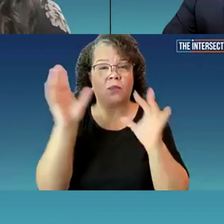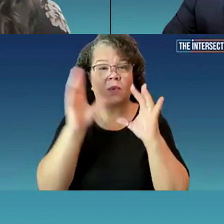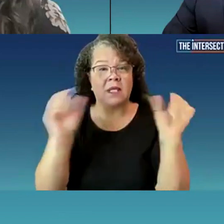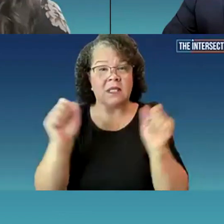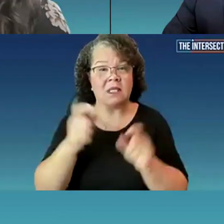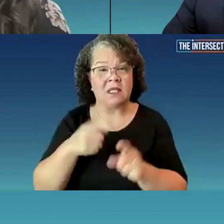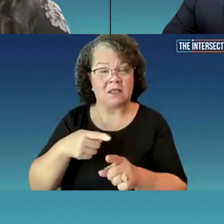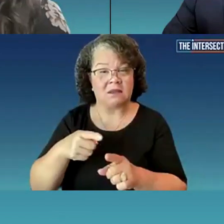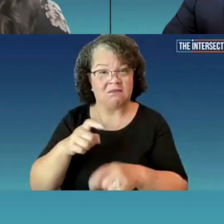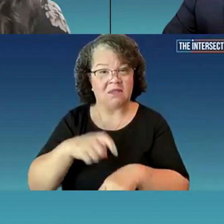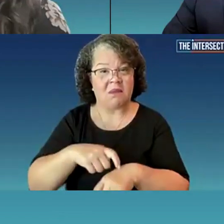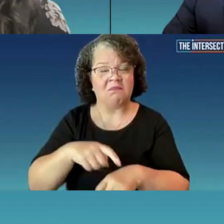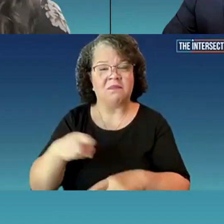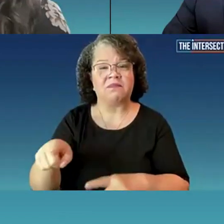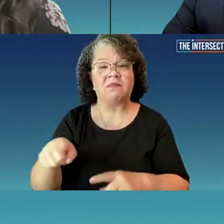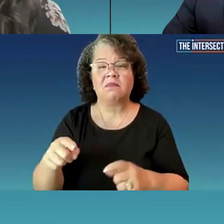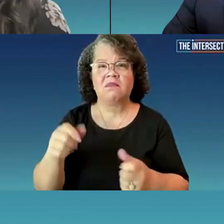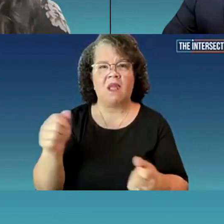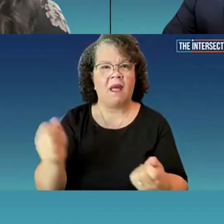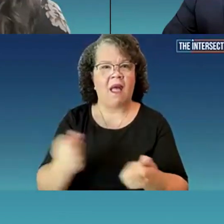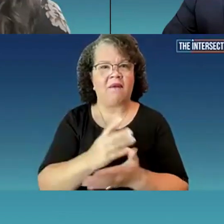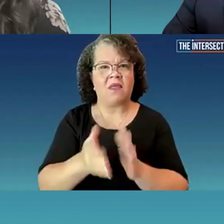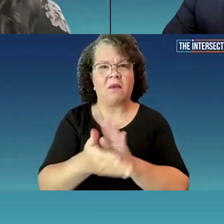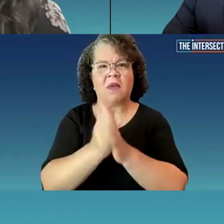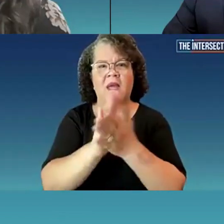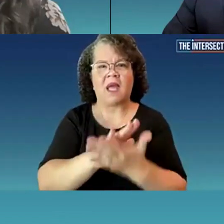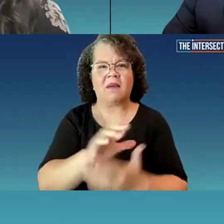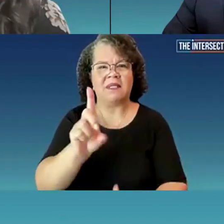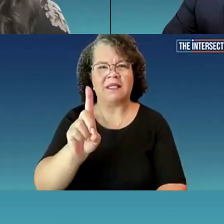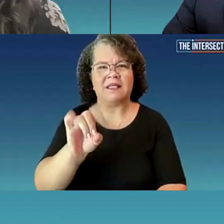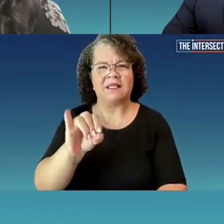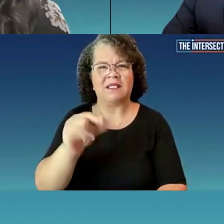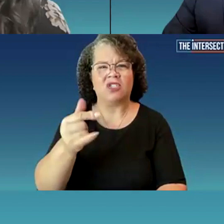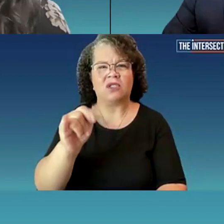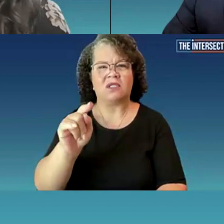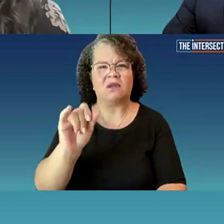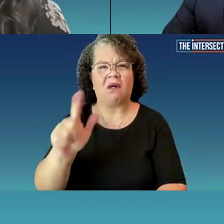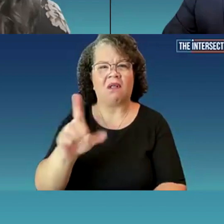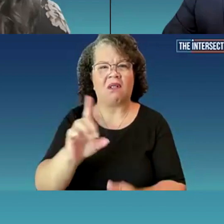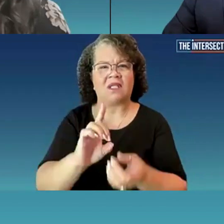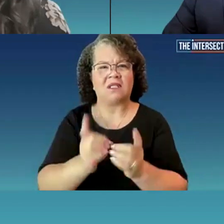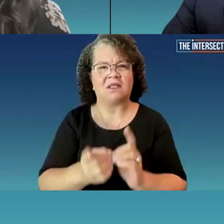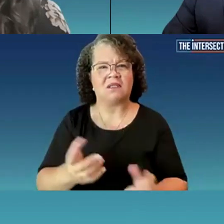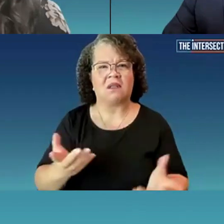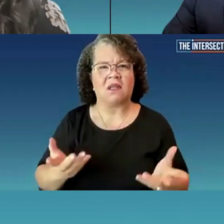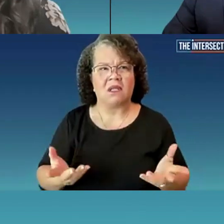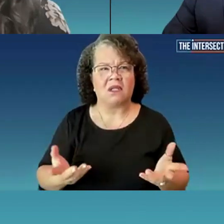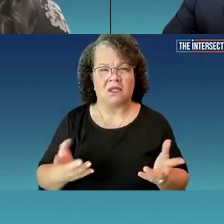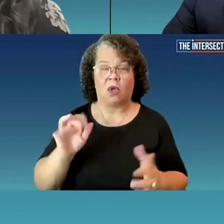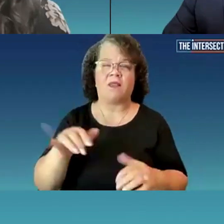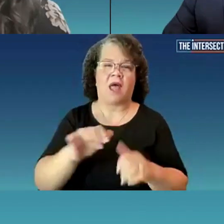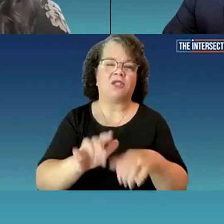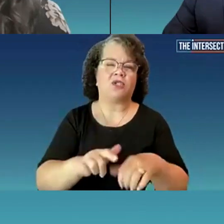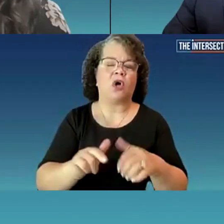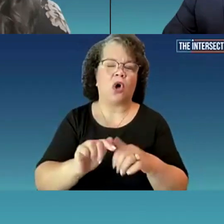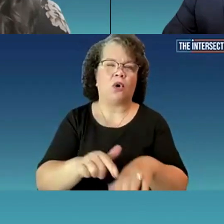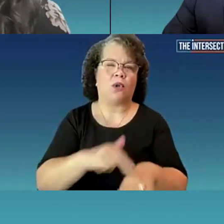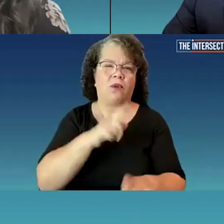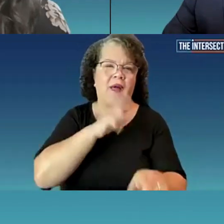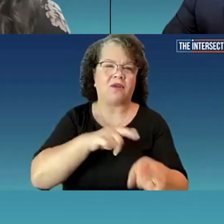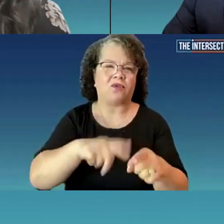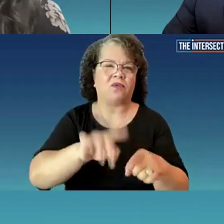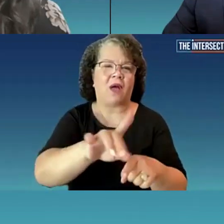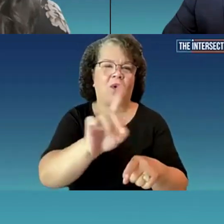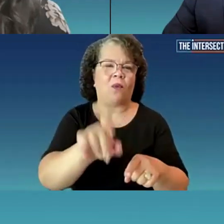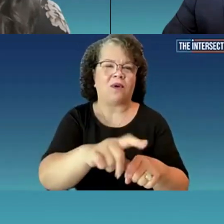of a sudden, digital data are everywhere. And so that's a long answer to the question. What did physicians say?